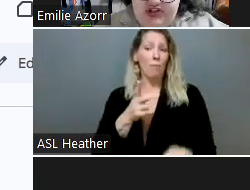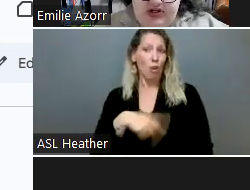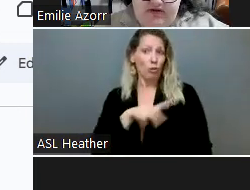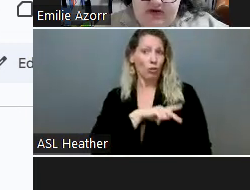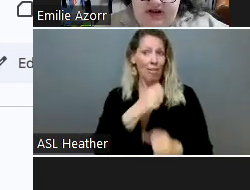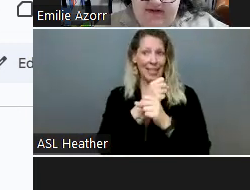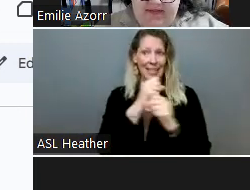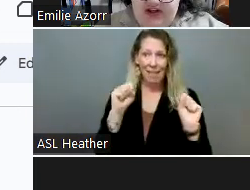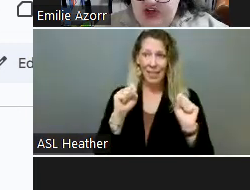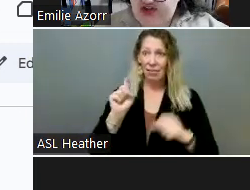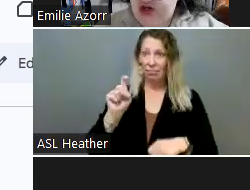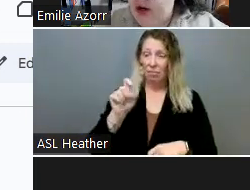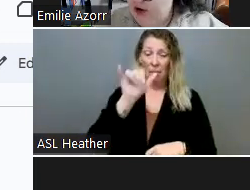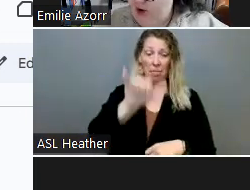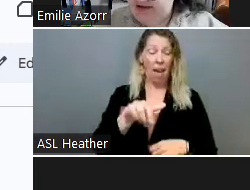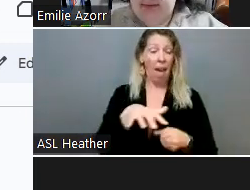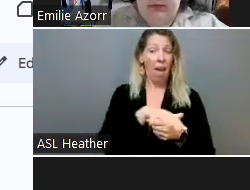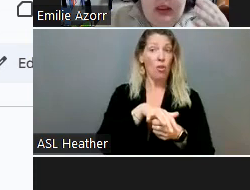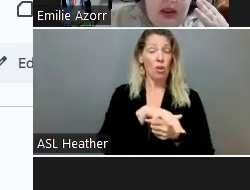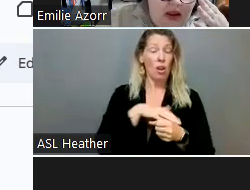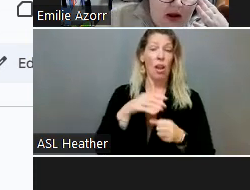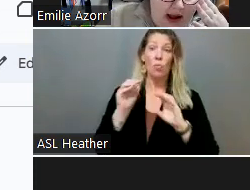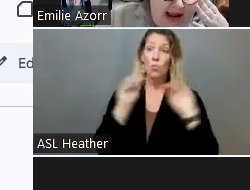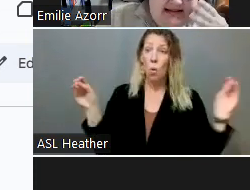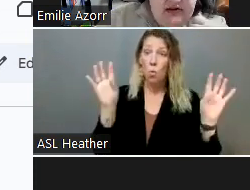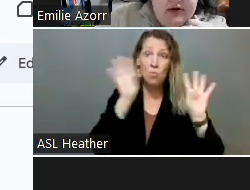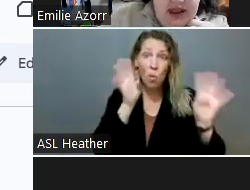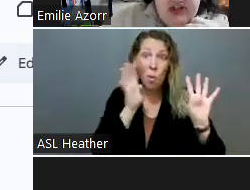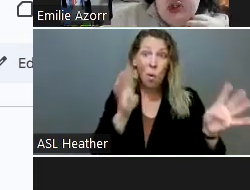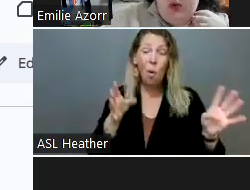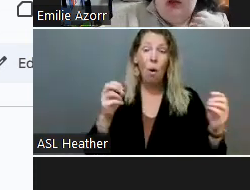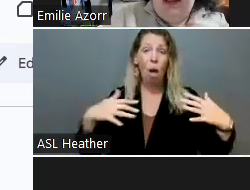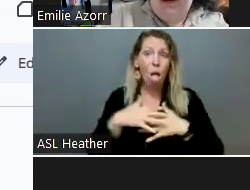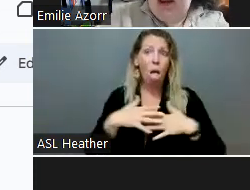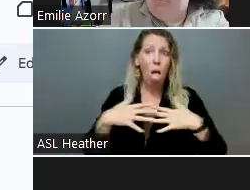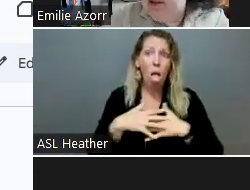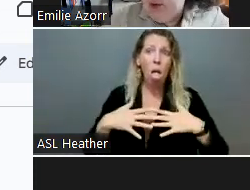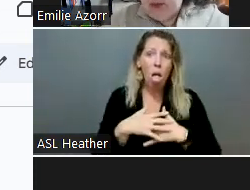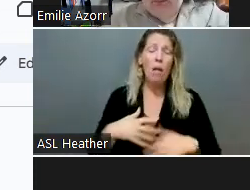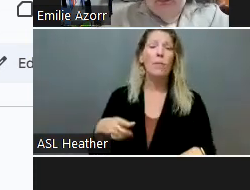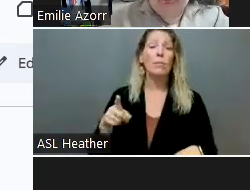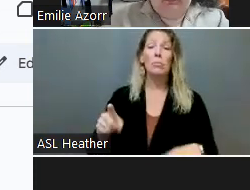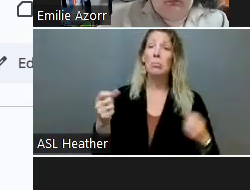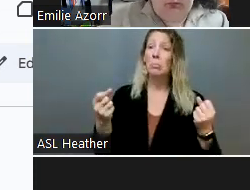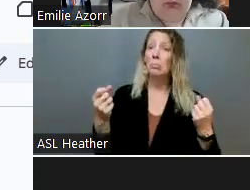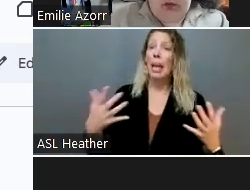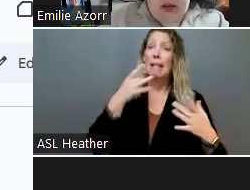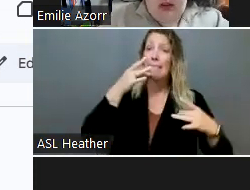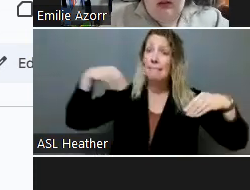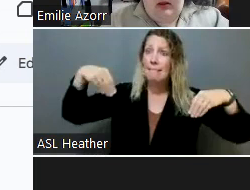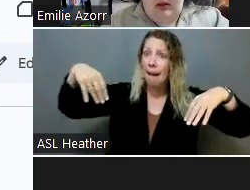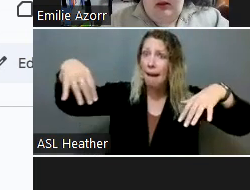the location free from congestion and noise? Is the location well lit and visible?